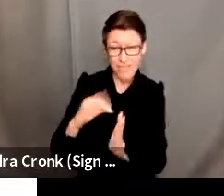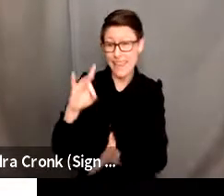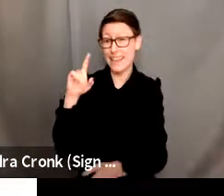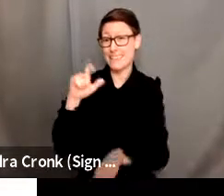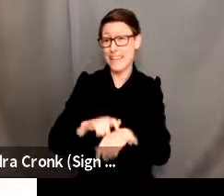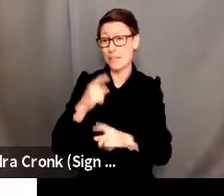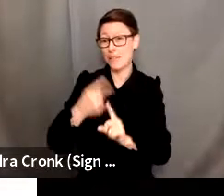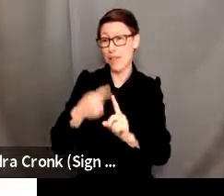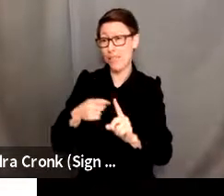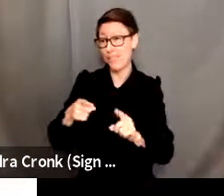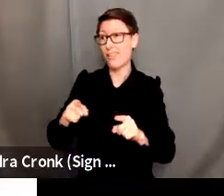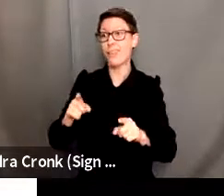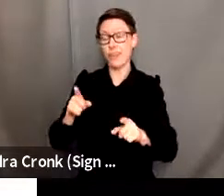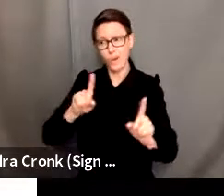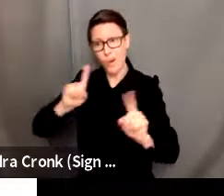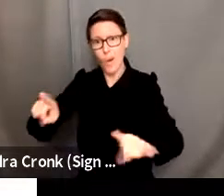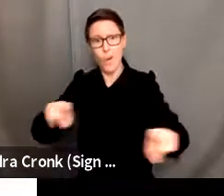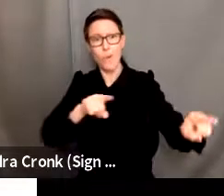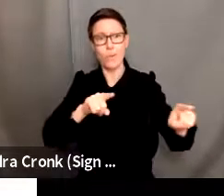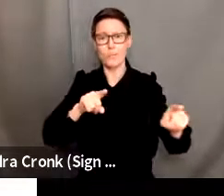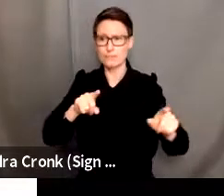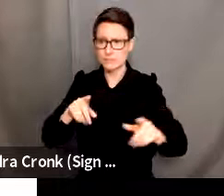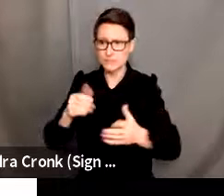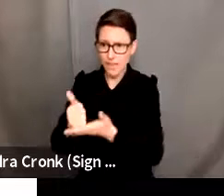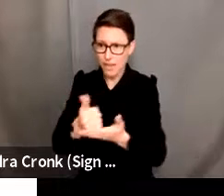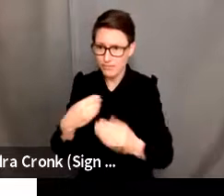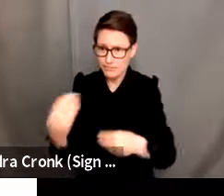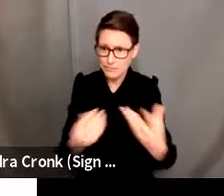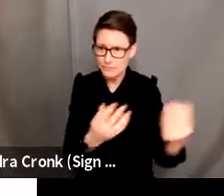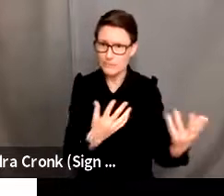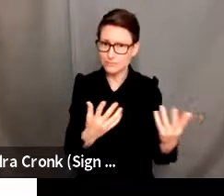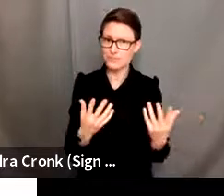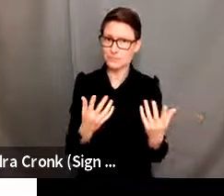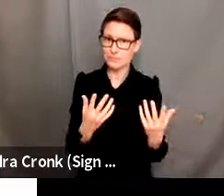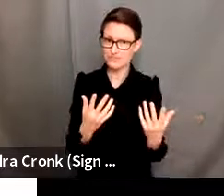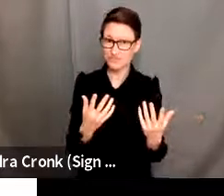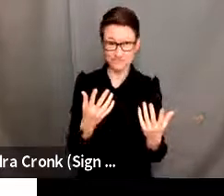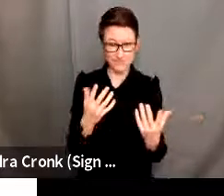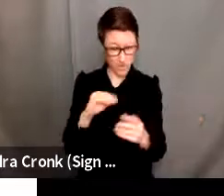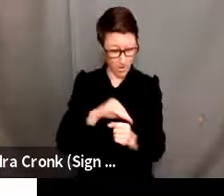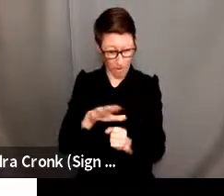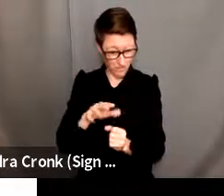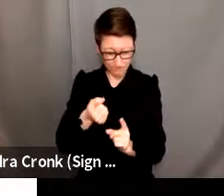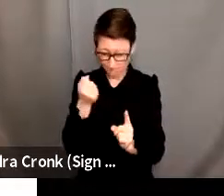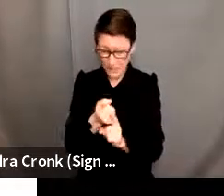larger. And you guys all can see that. And I think we've all seen that with all of our different